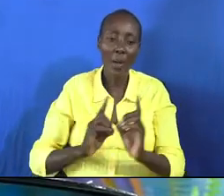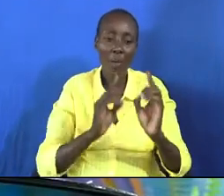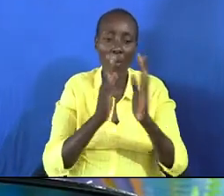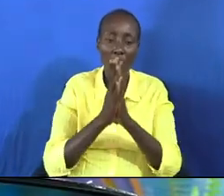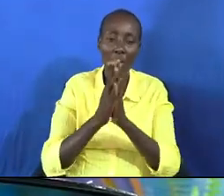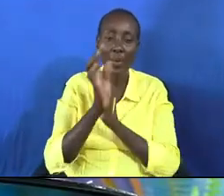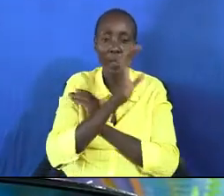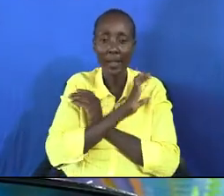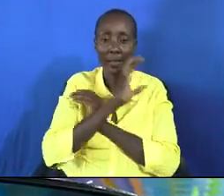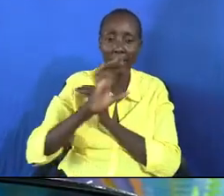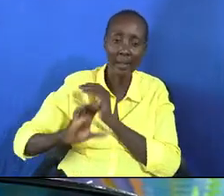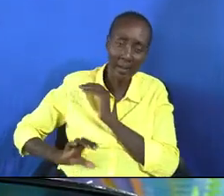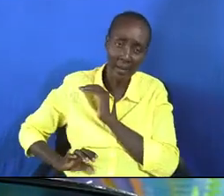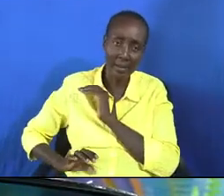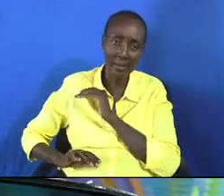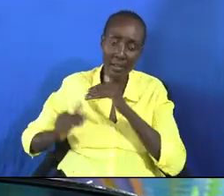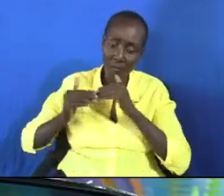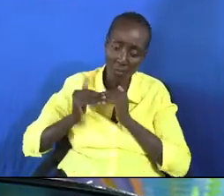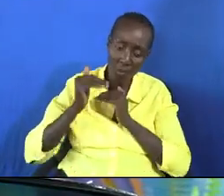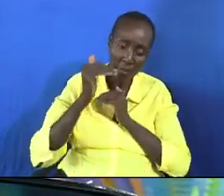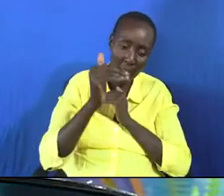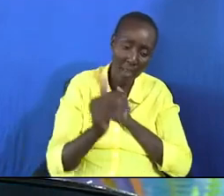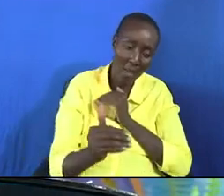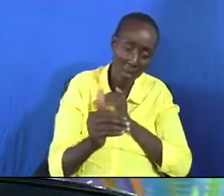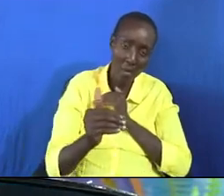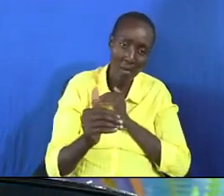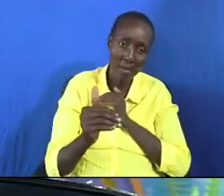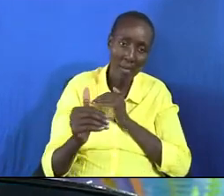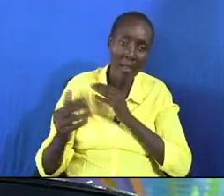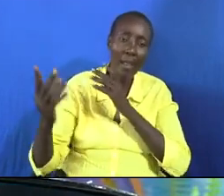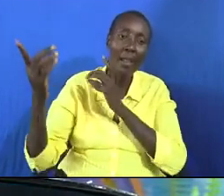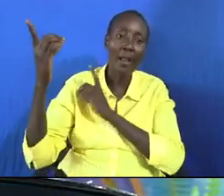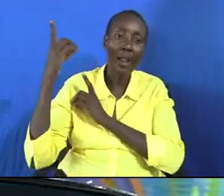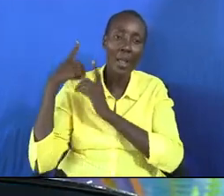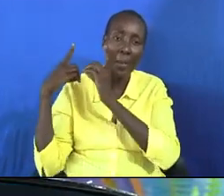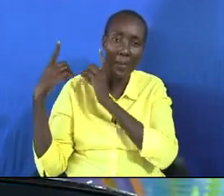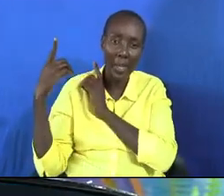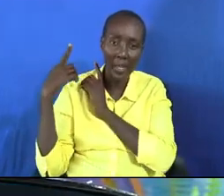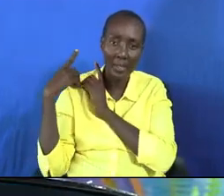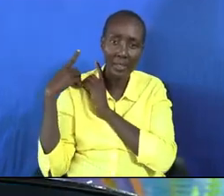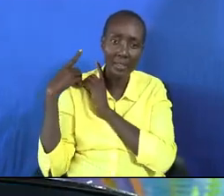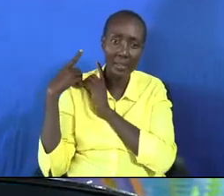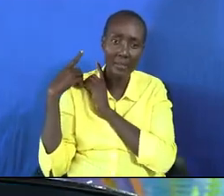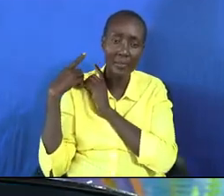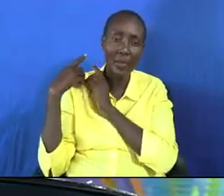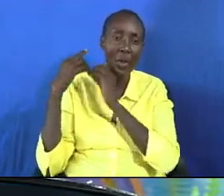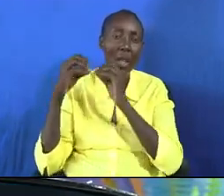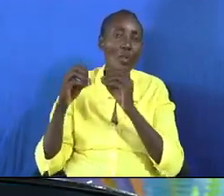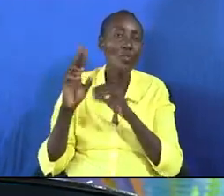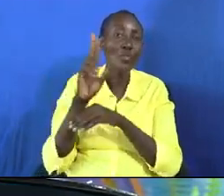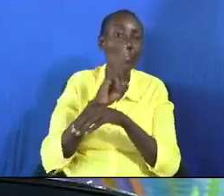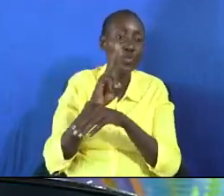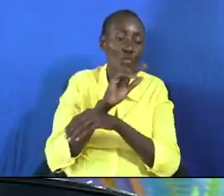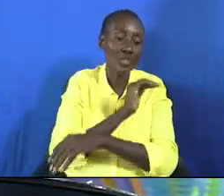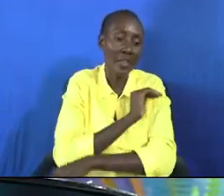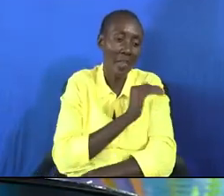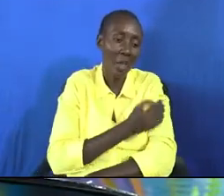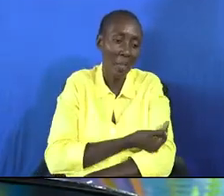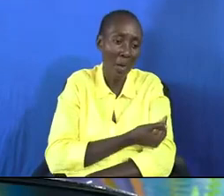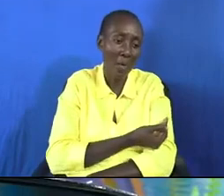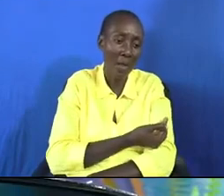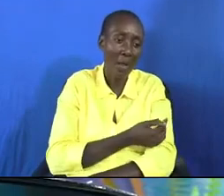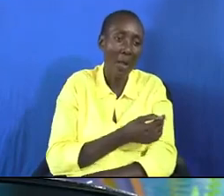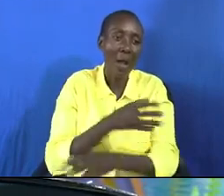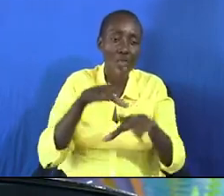Christ, from there on, it depends on how you release the power, how you tap